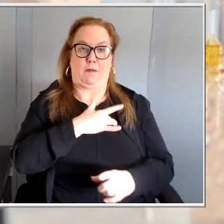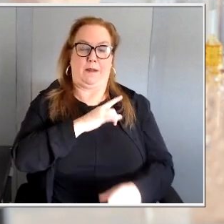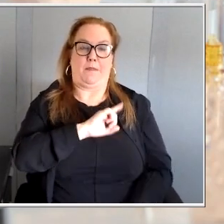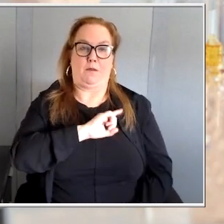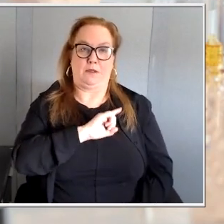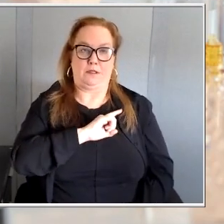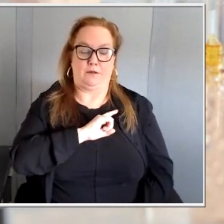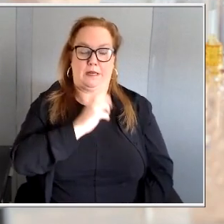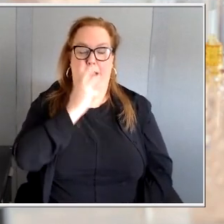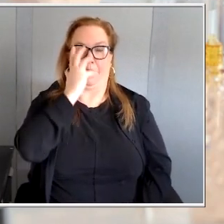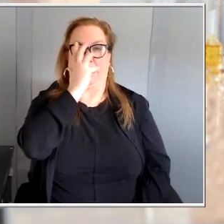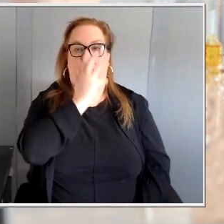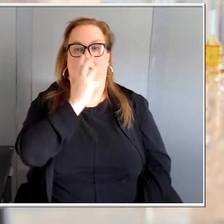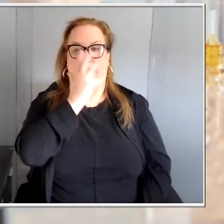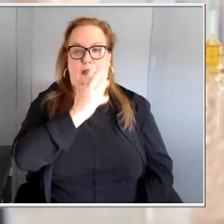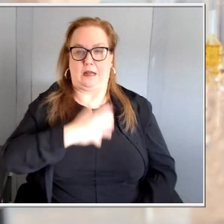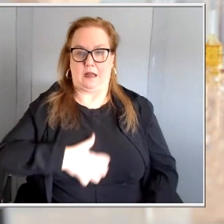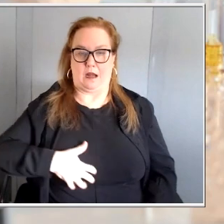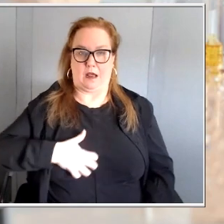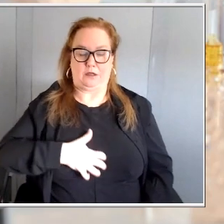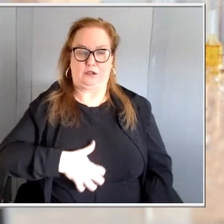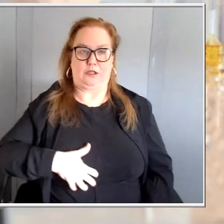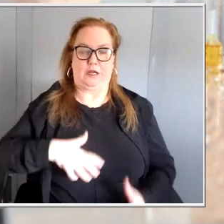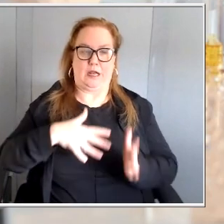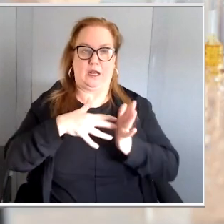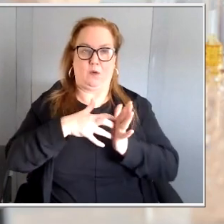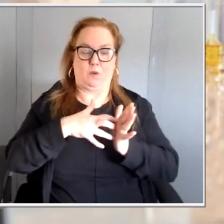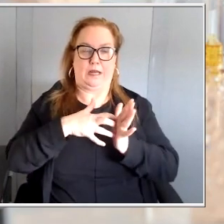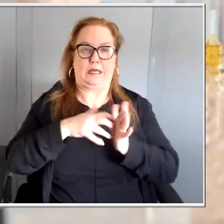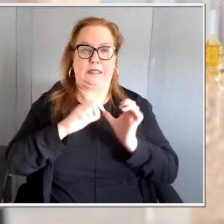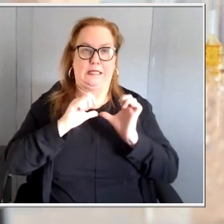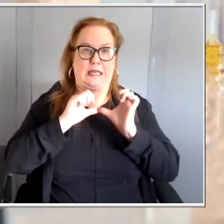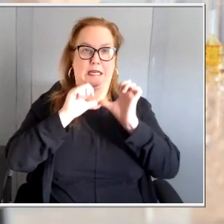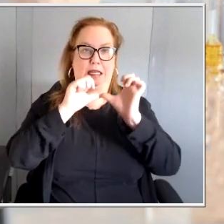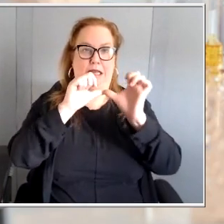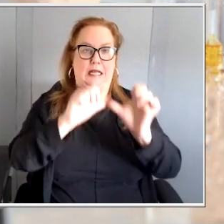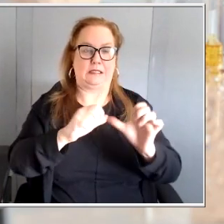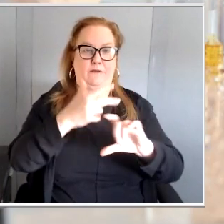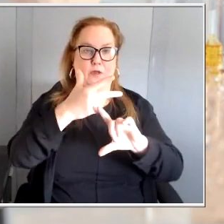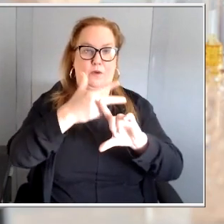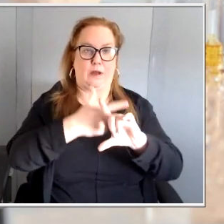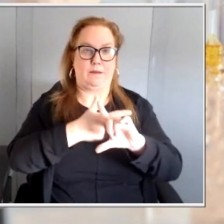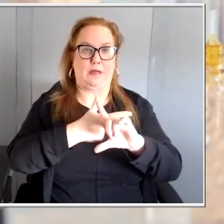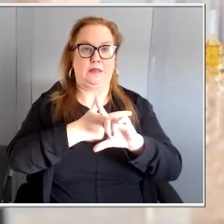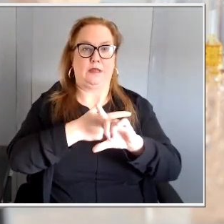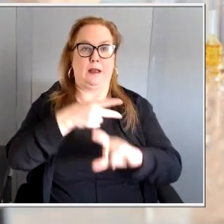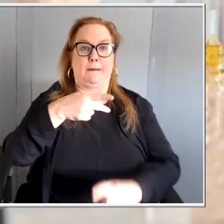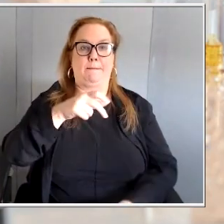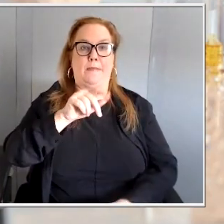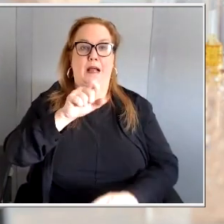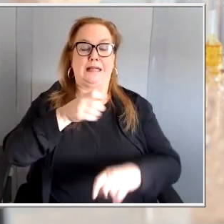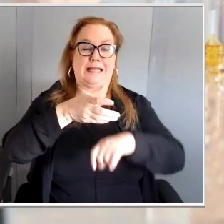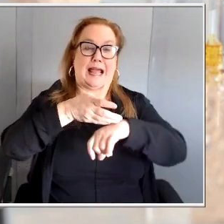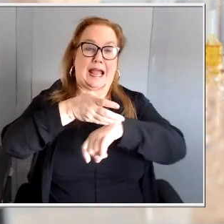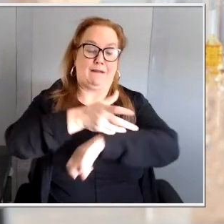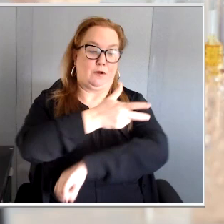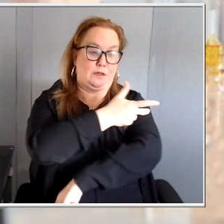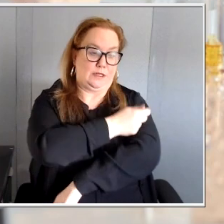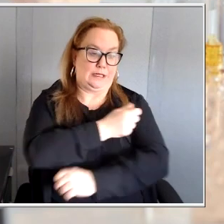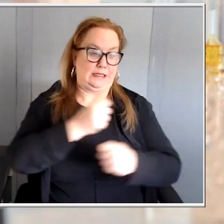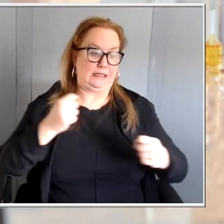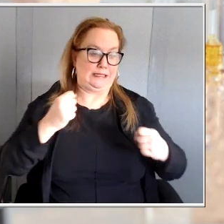lightheadedness, headaches, nausea, general weakness that can last for more than 3 months. Reports of POTS after receiving the COVID vaccine scared some folks from